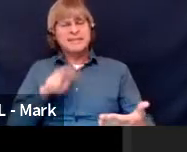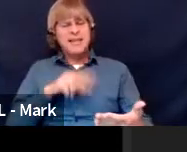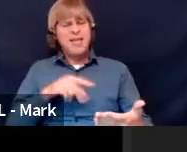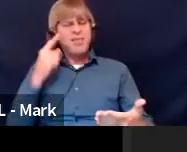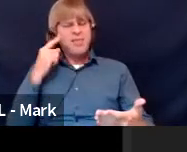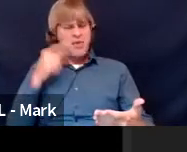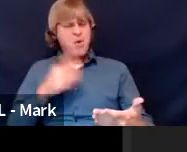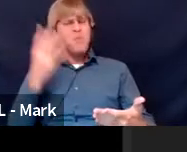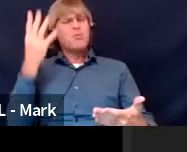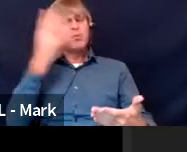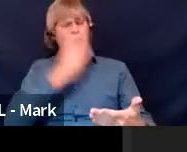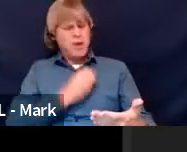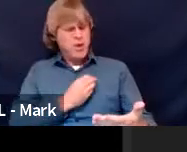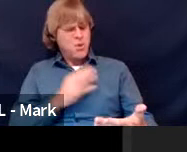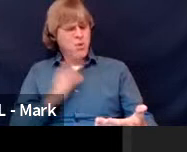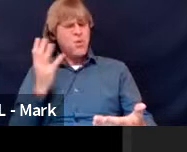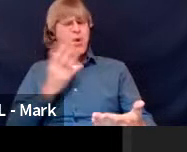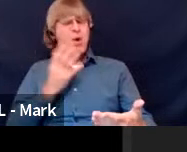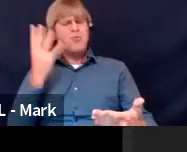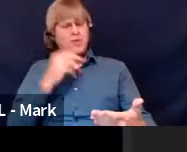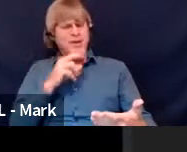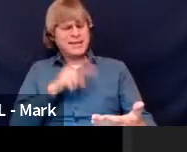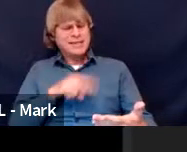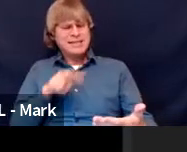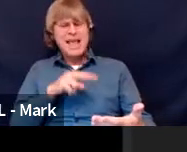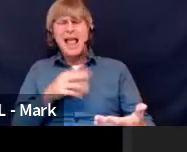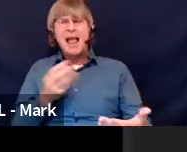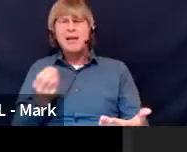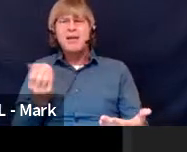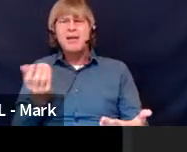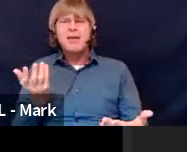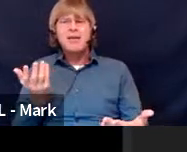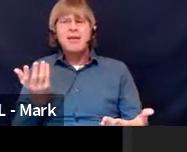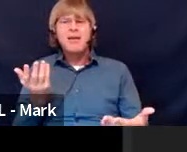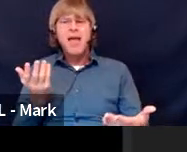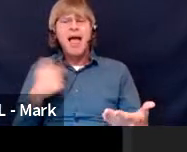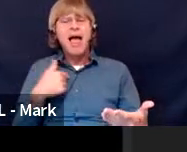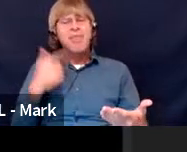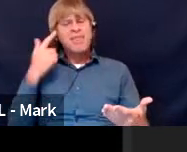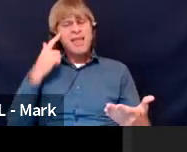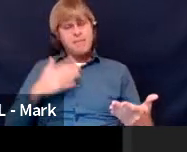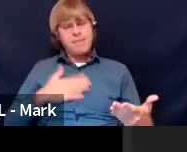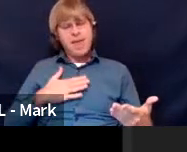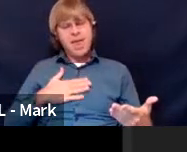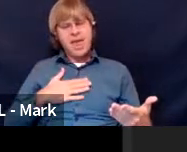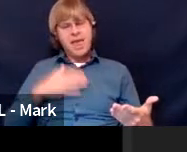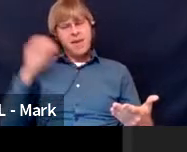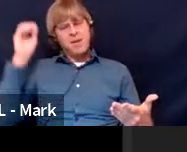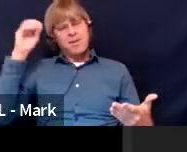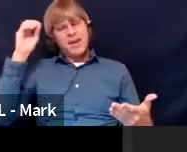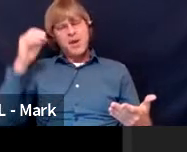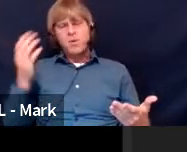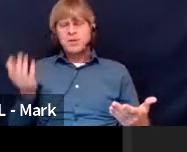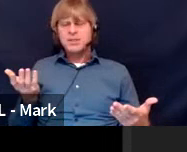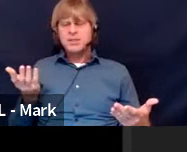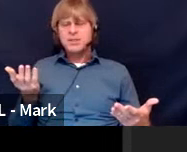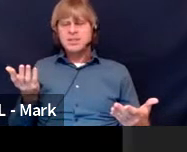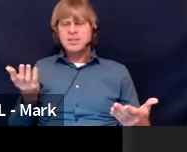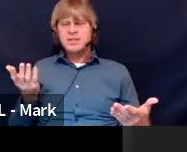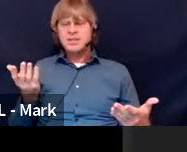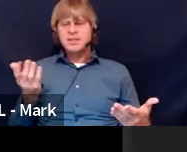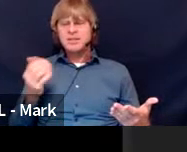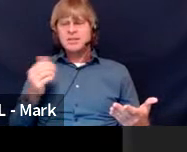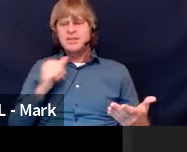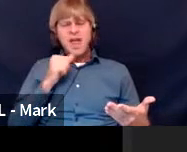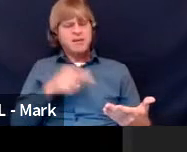really pretty. All right. And I think for me, it wasn't